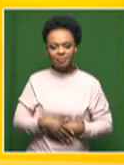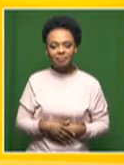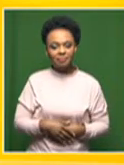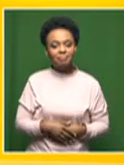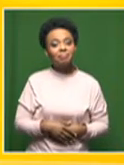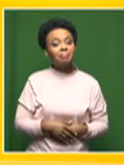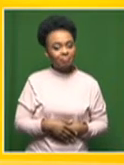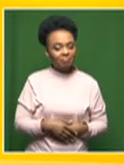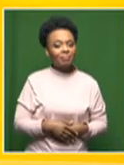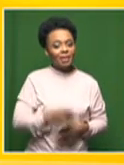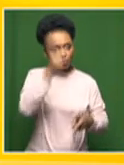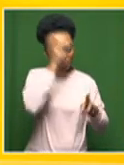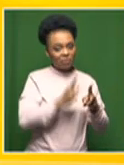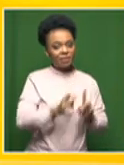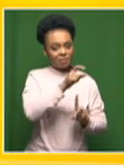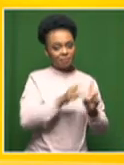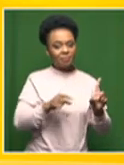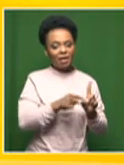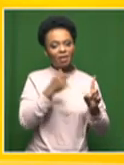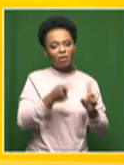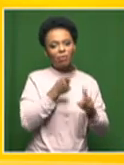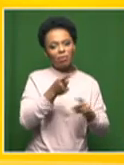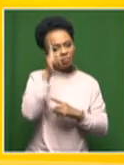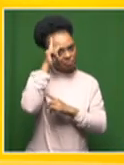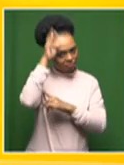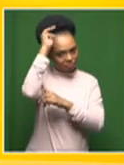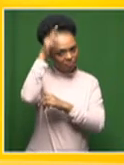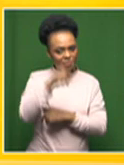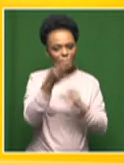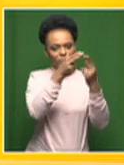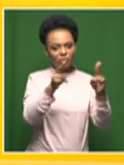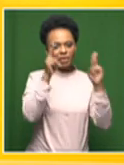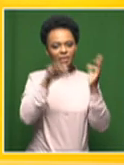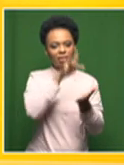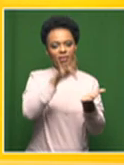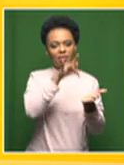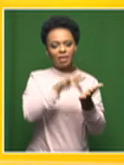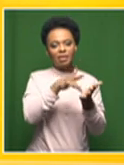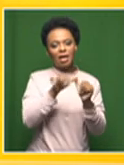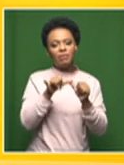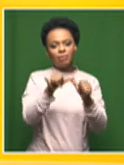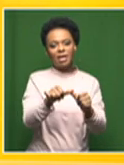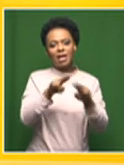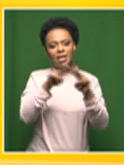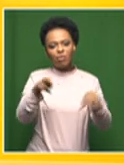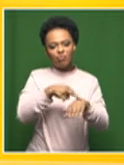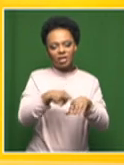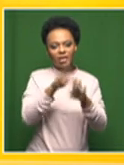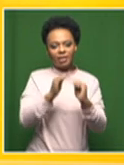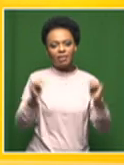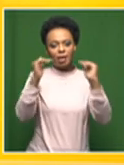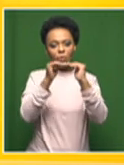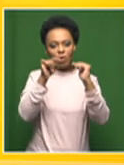Professor Christi van der Westhuizen of the Nelson Mandela University Center for the Advancement of Non-Racialism and Democracy, that's